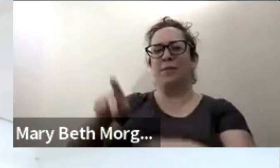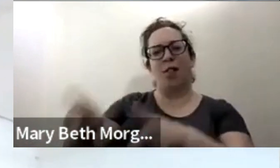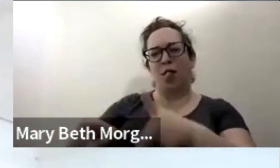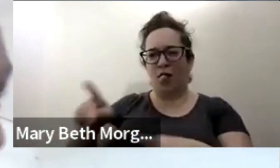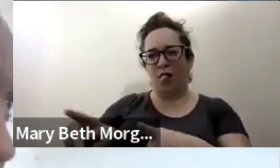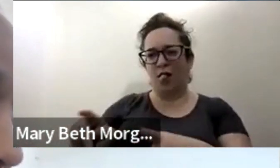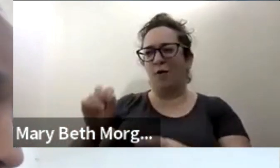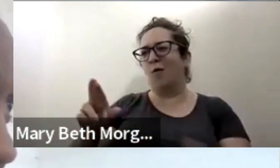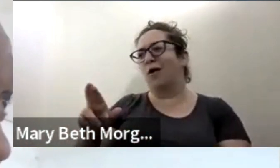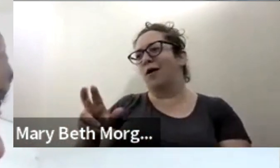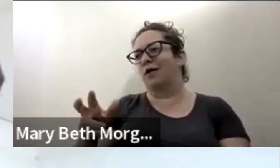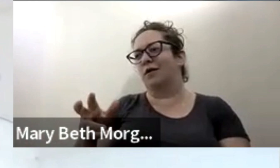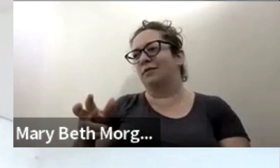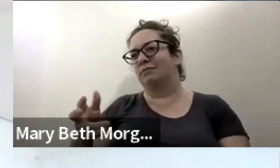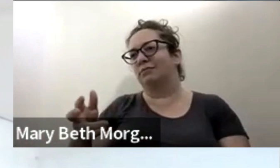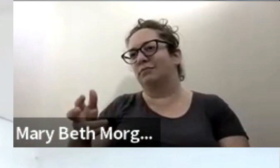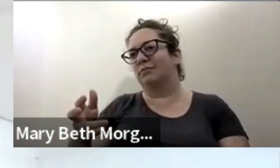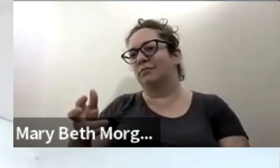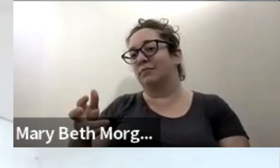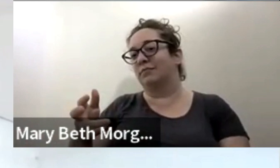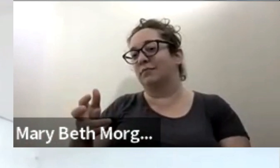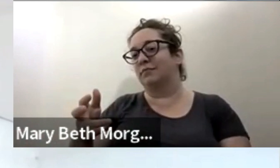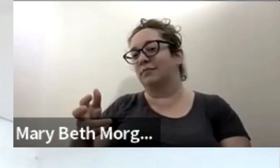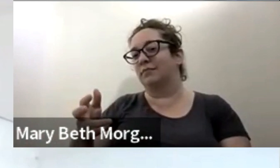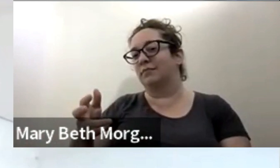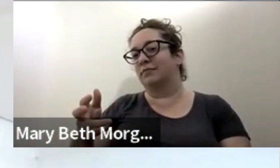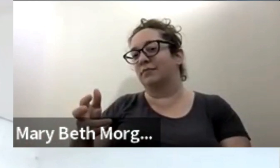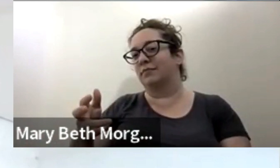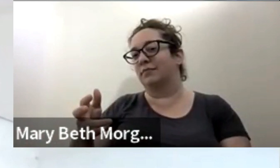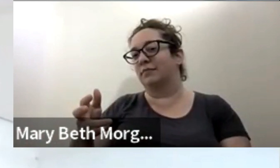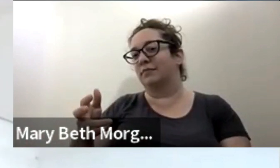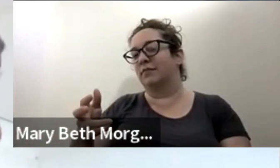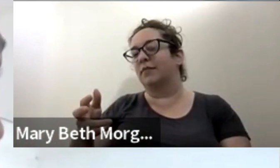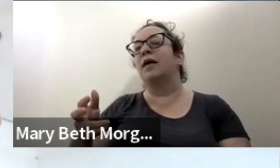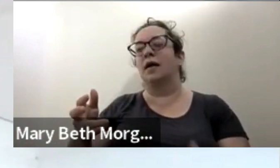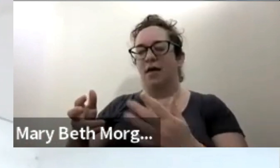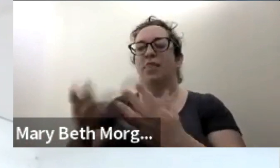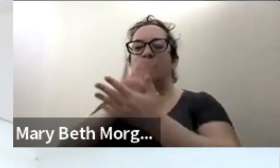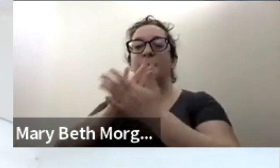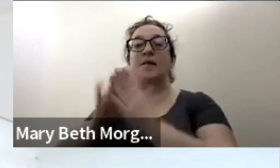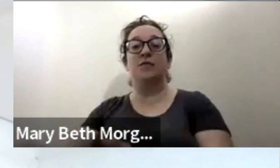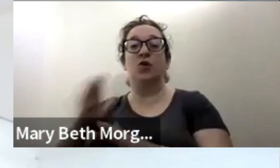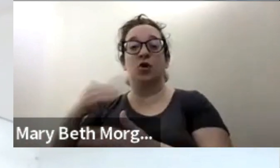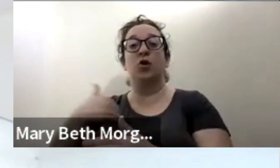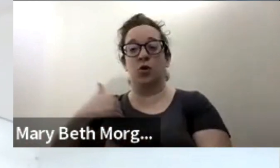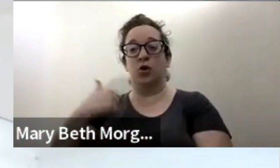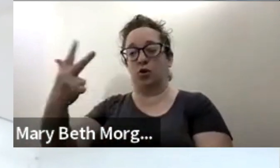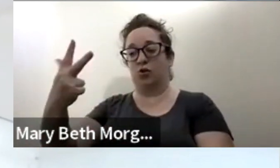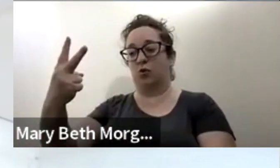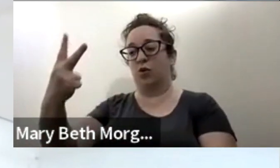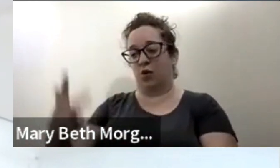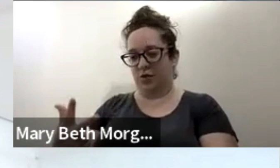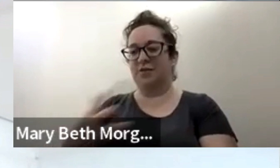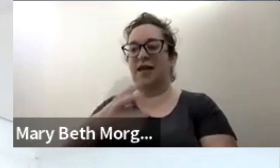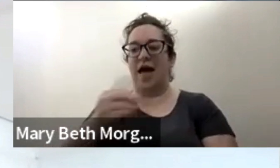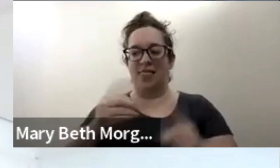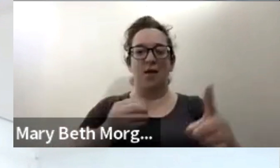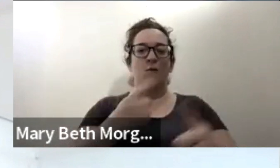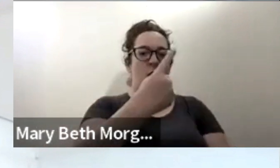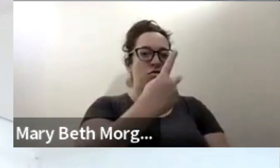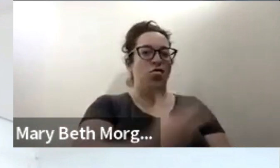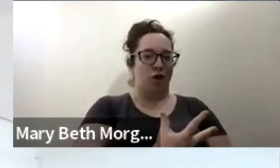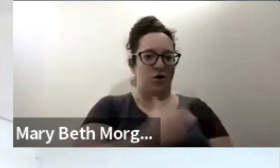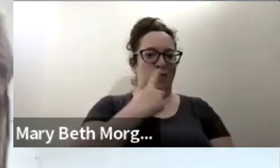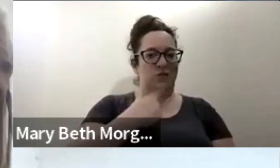a beautiful youth, and then 1/3 were written to the dark lady, who's described as having curly, wavy